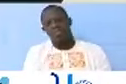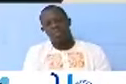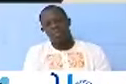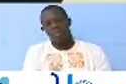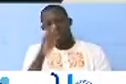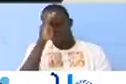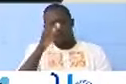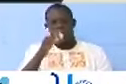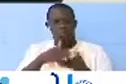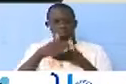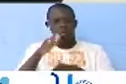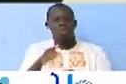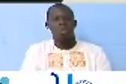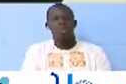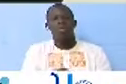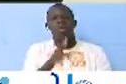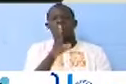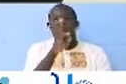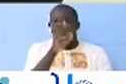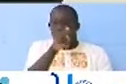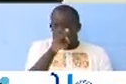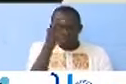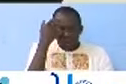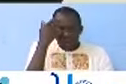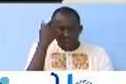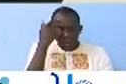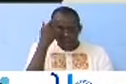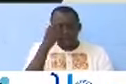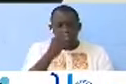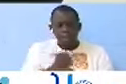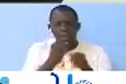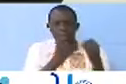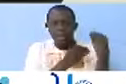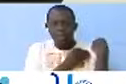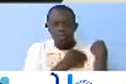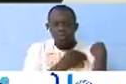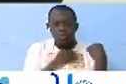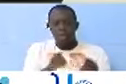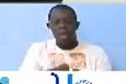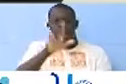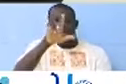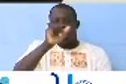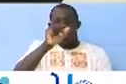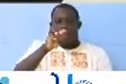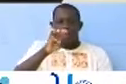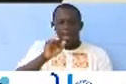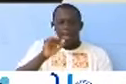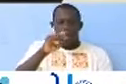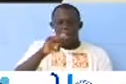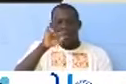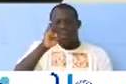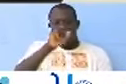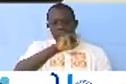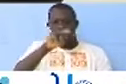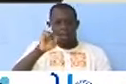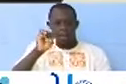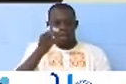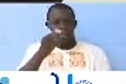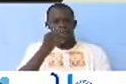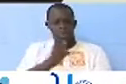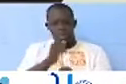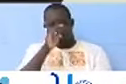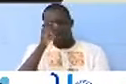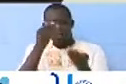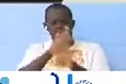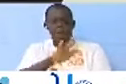Thank you very much. And who do you hold responsible for his death? Itala mi lo rete ay rebe jumaale jalaila kafa wala marlinga la saaya ala saaya